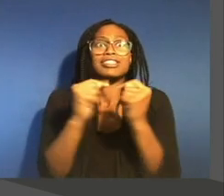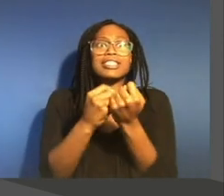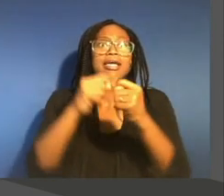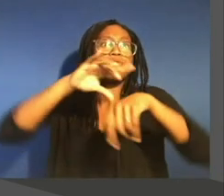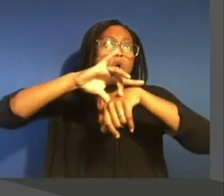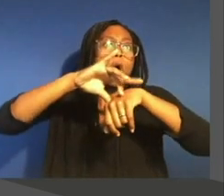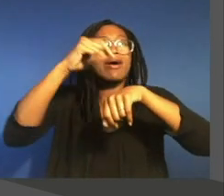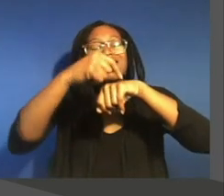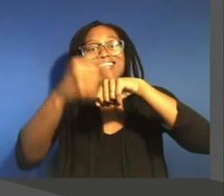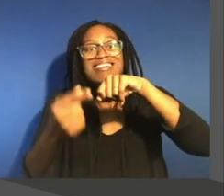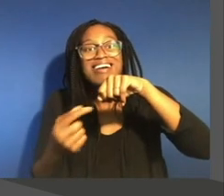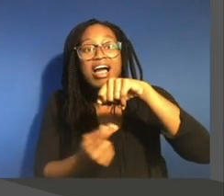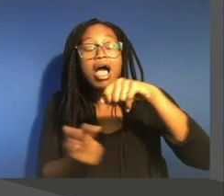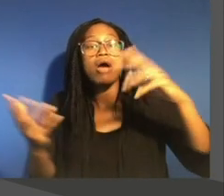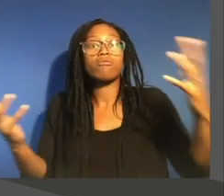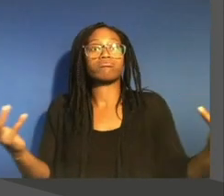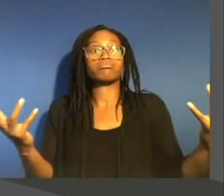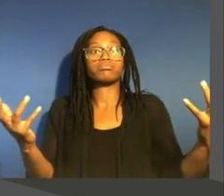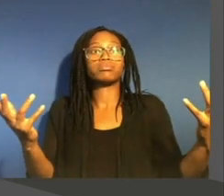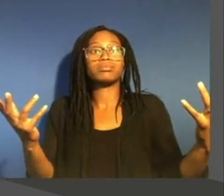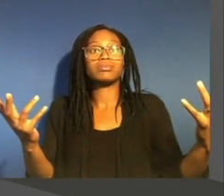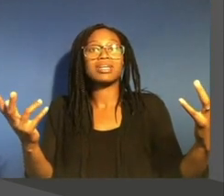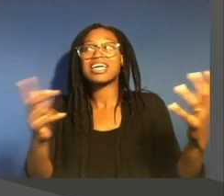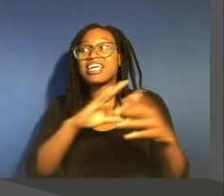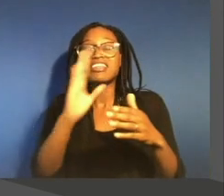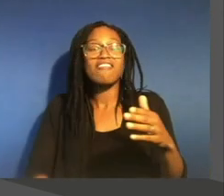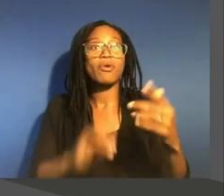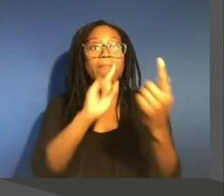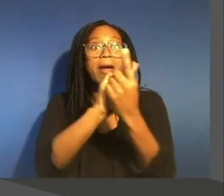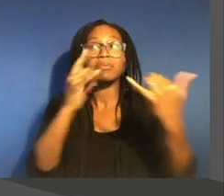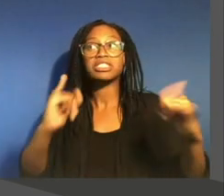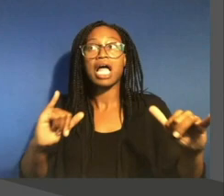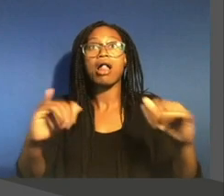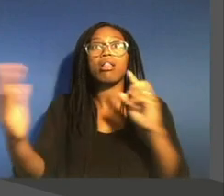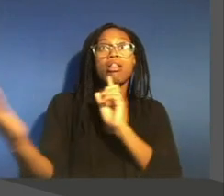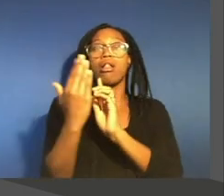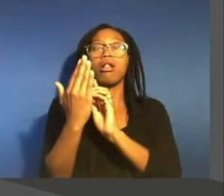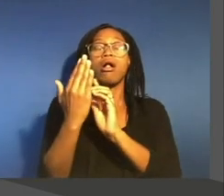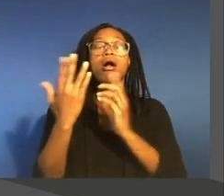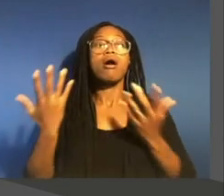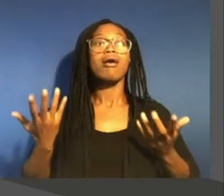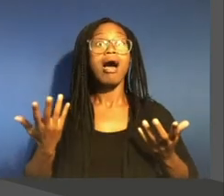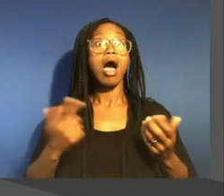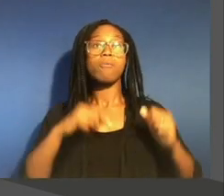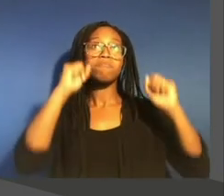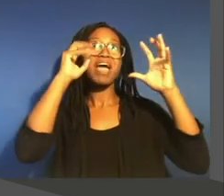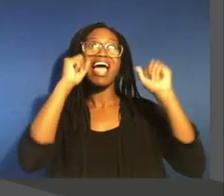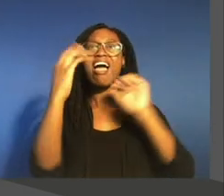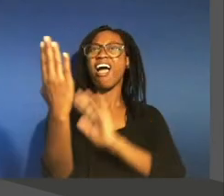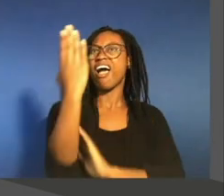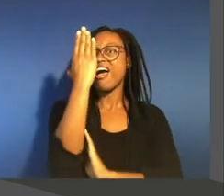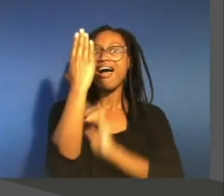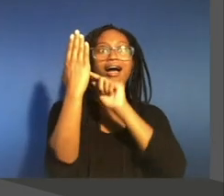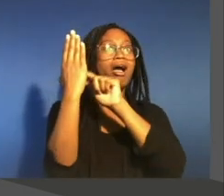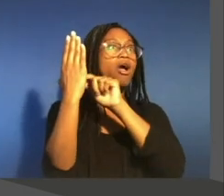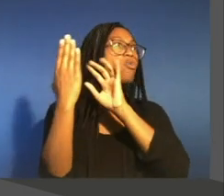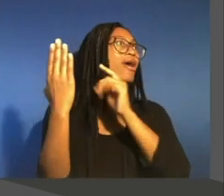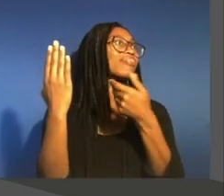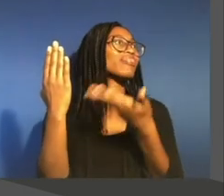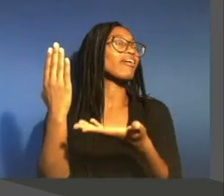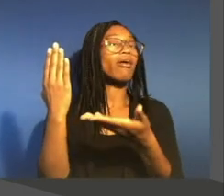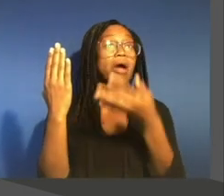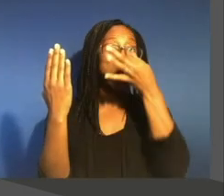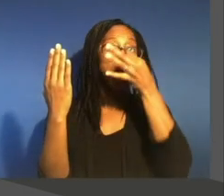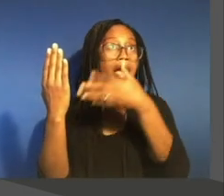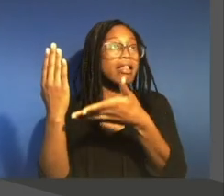was amazed at how close you could get and how meaningfully you could connect with people just